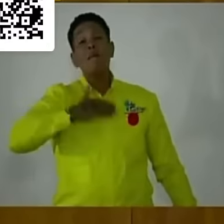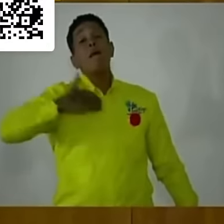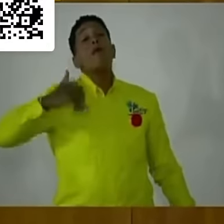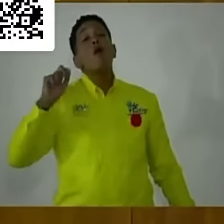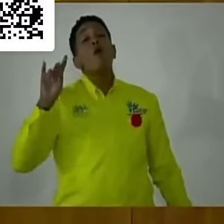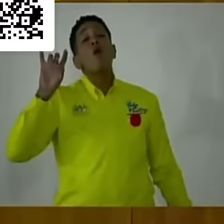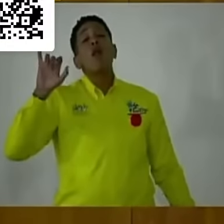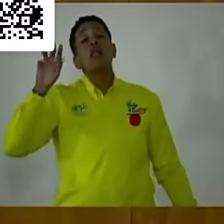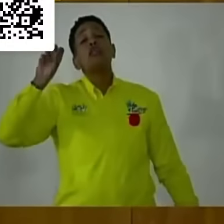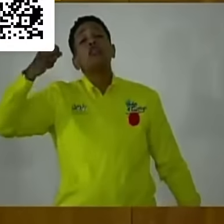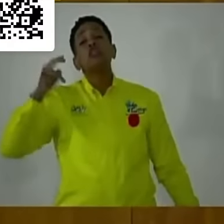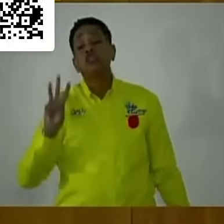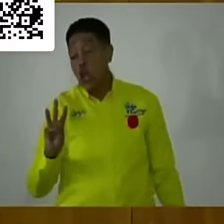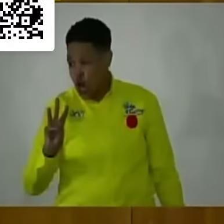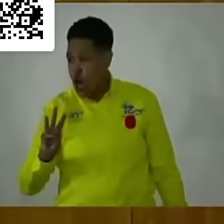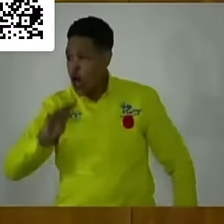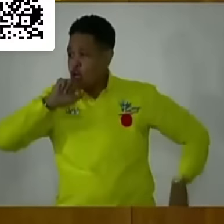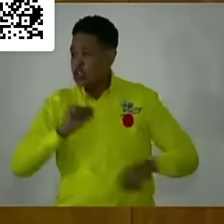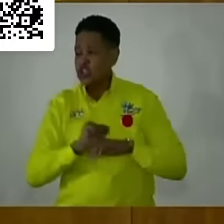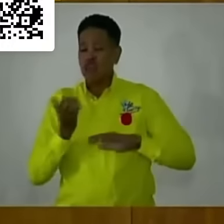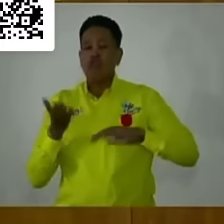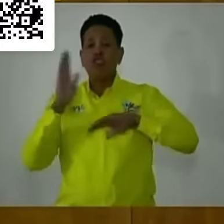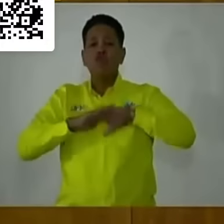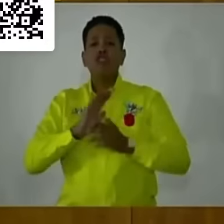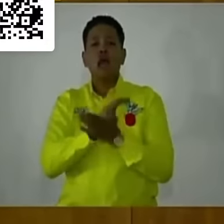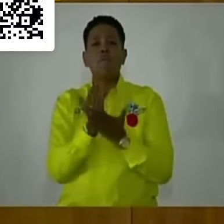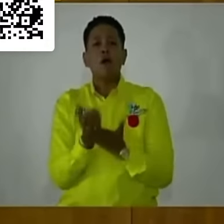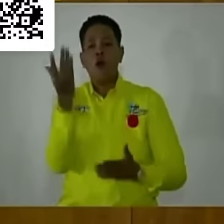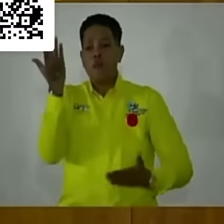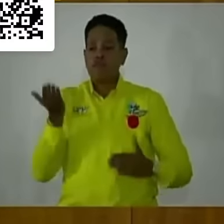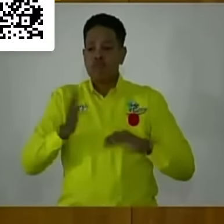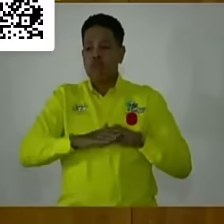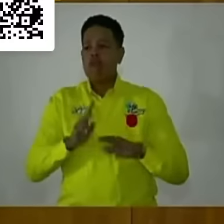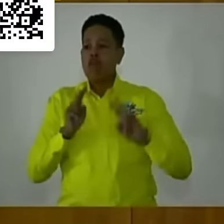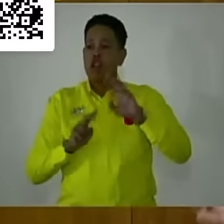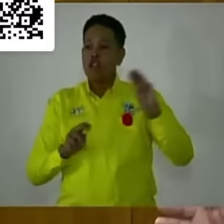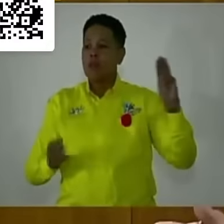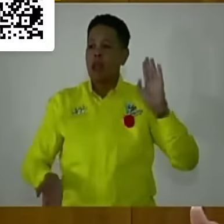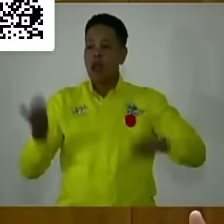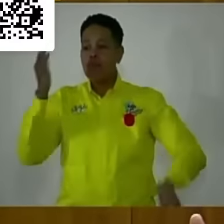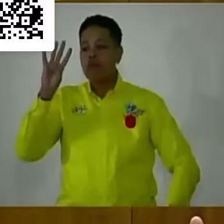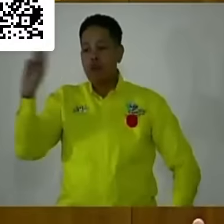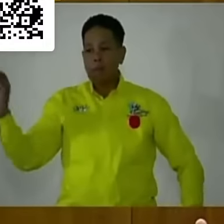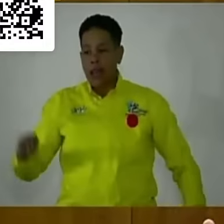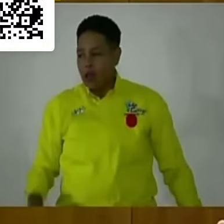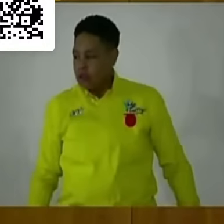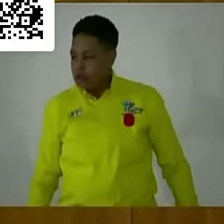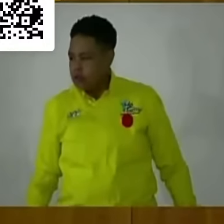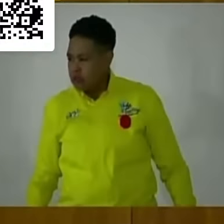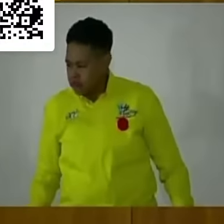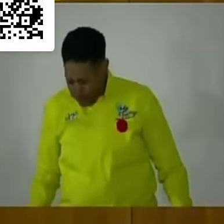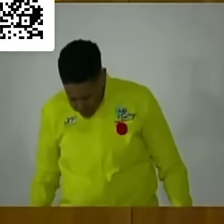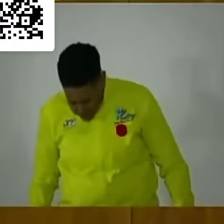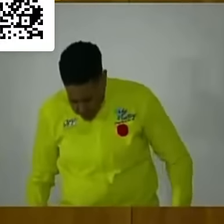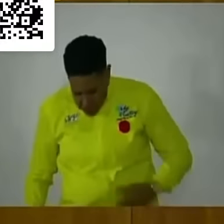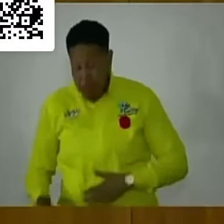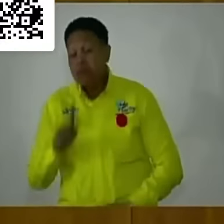Shaw that increased the amount from 2 to 4. And the amount